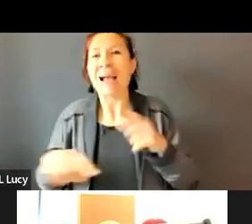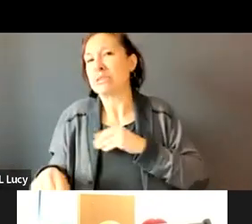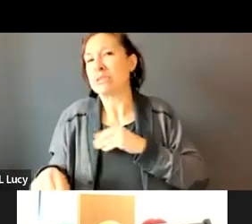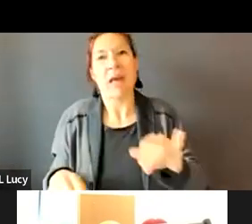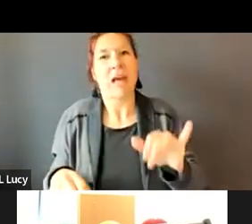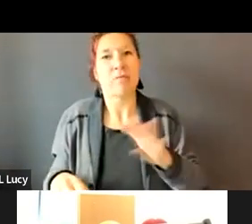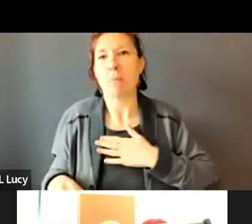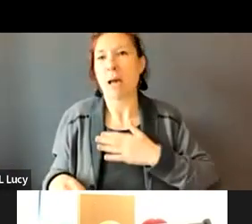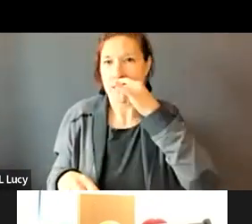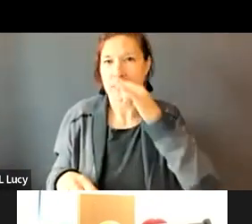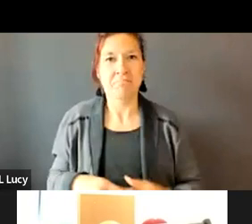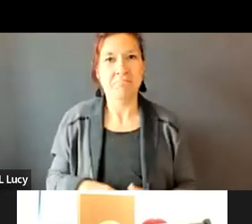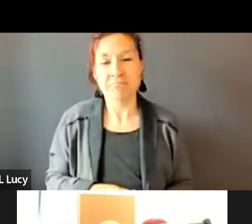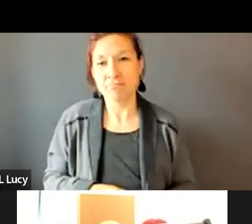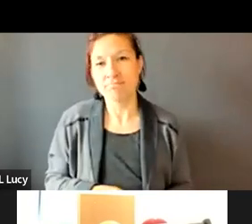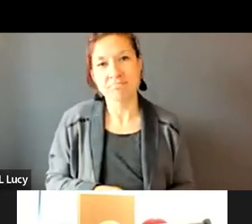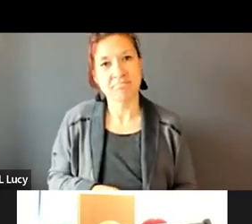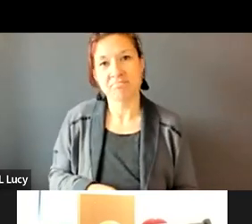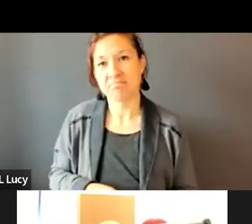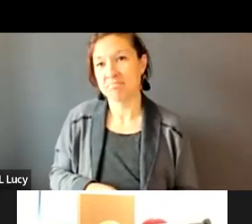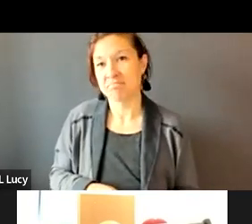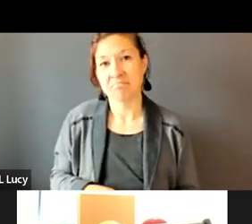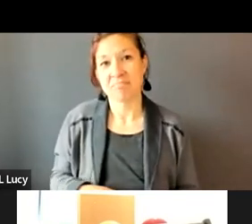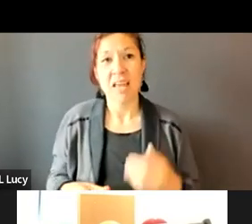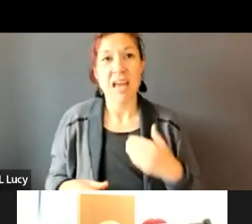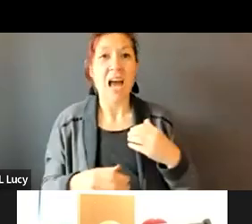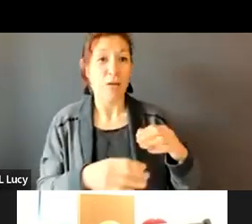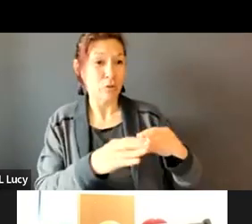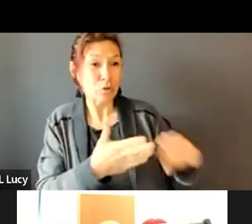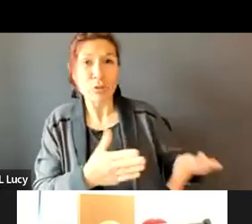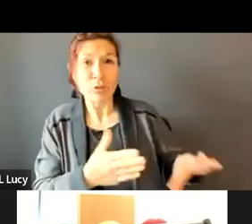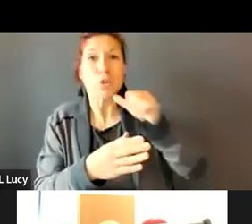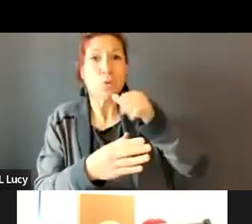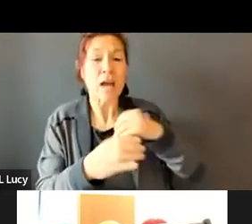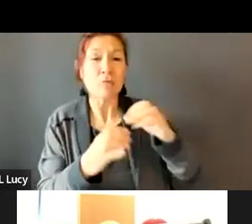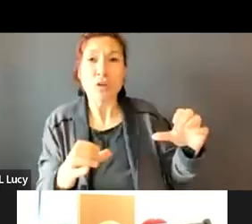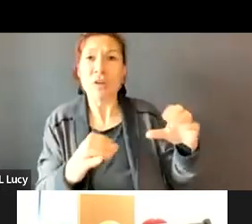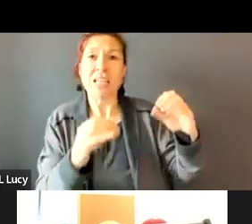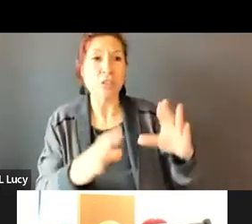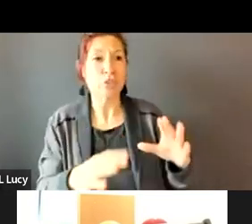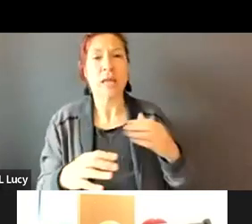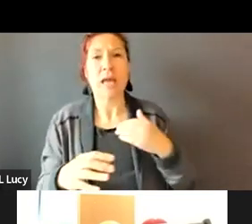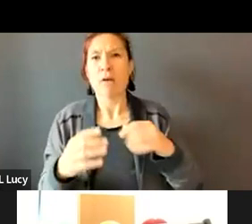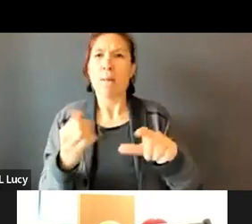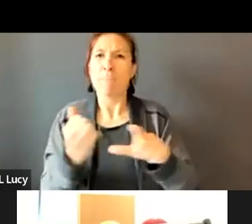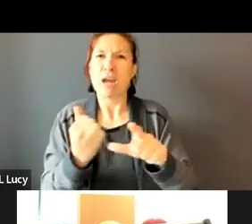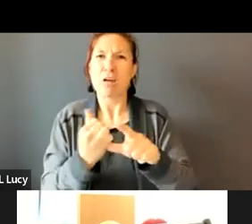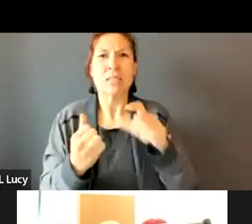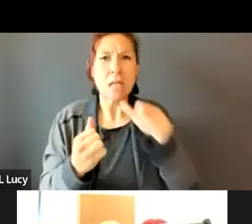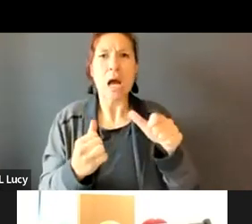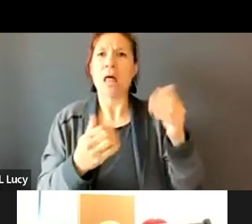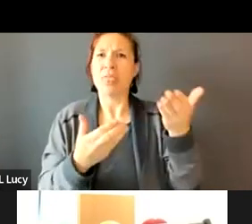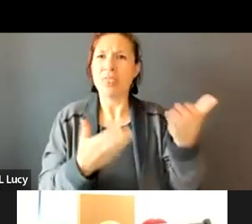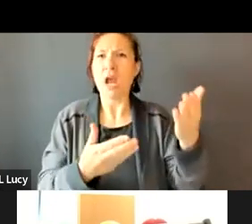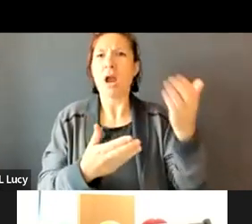child um we have kids without certified teachers without consistent Paras without enough guidance support